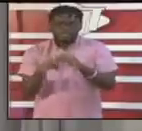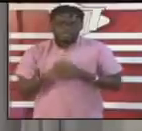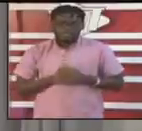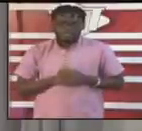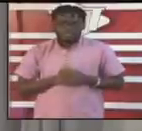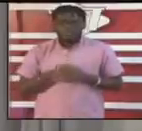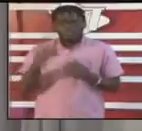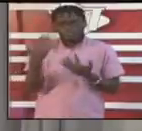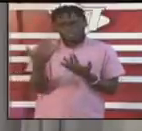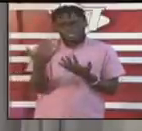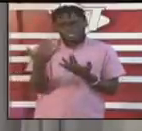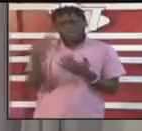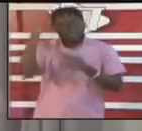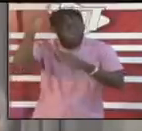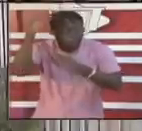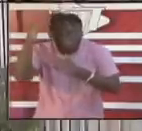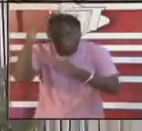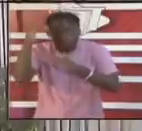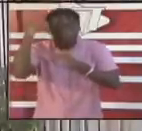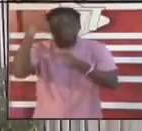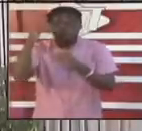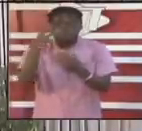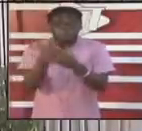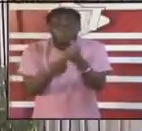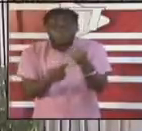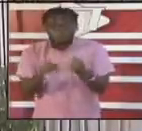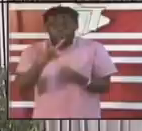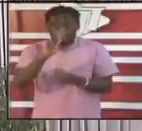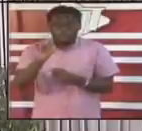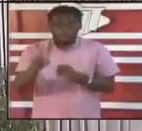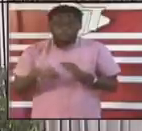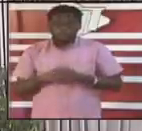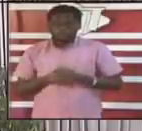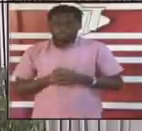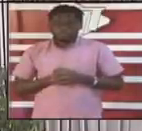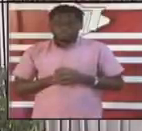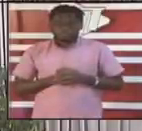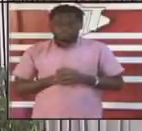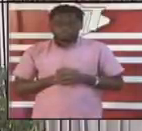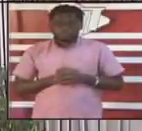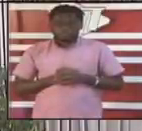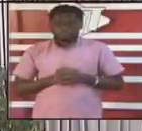questions, Mr. Cummins, and thank you very much. Thank you. TV6.